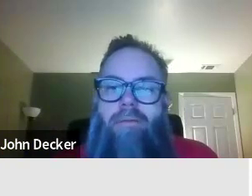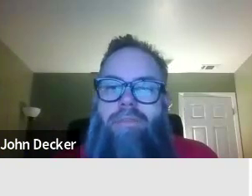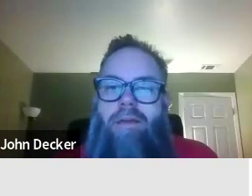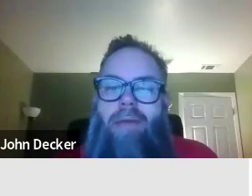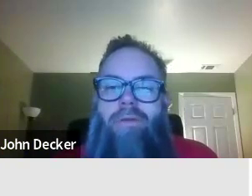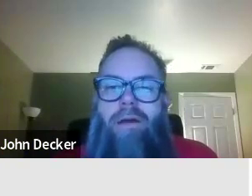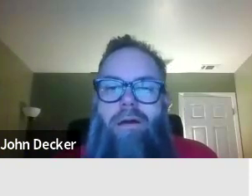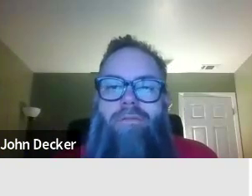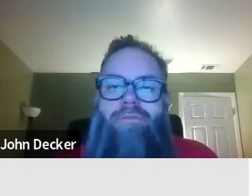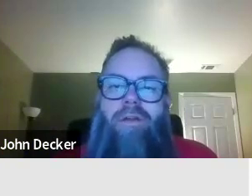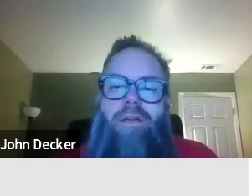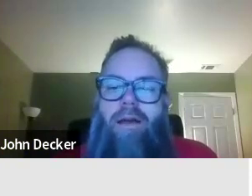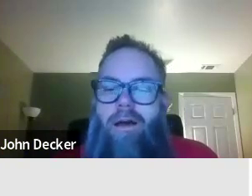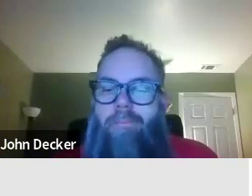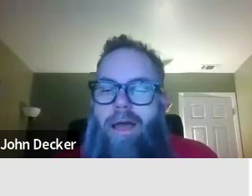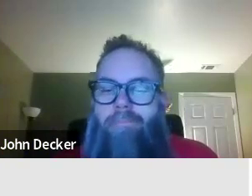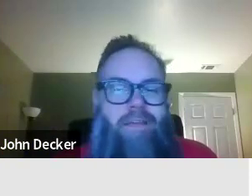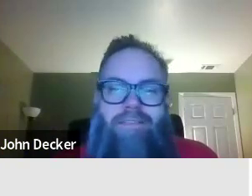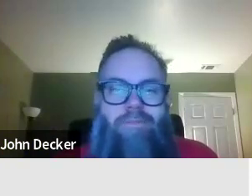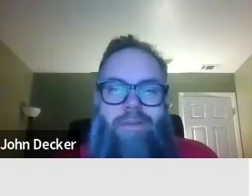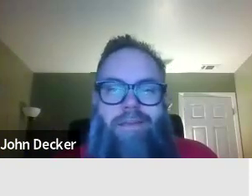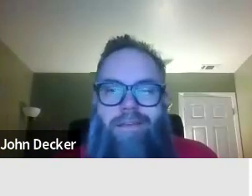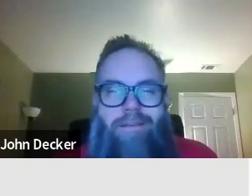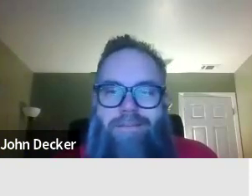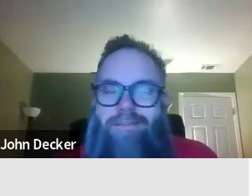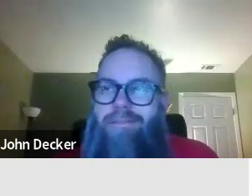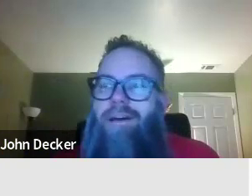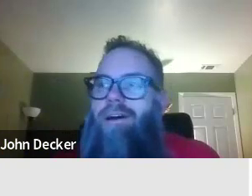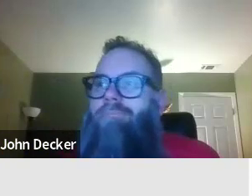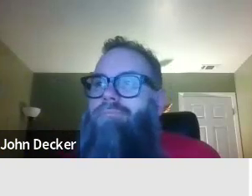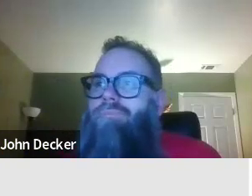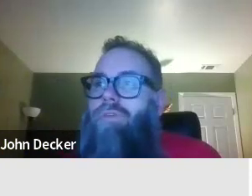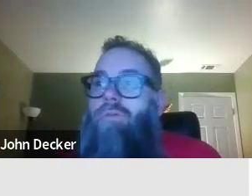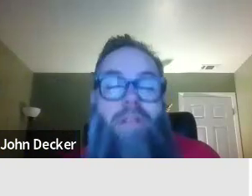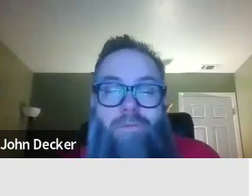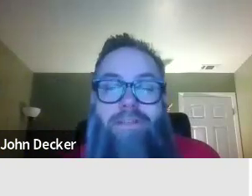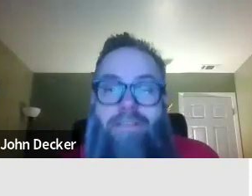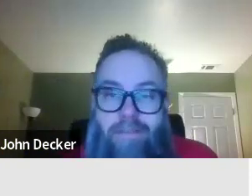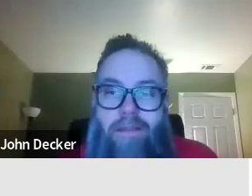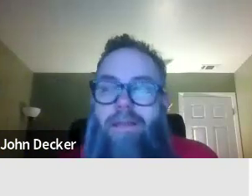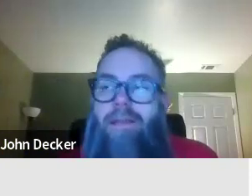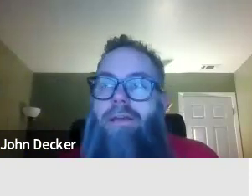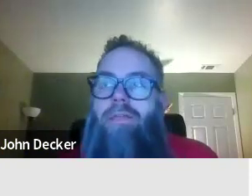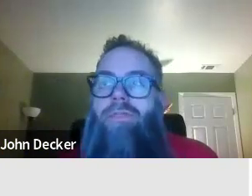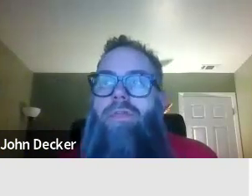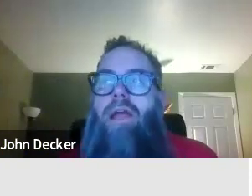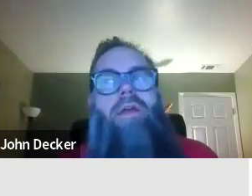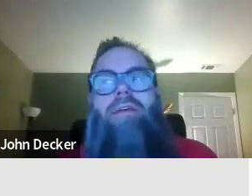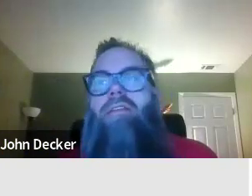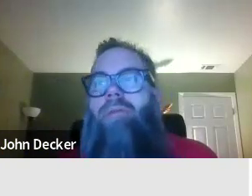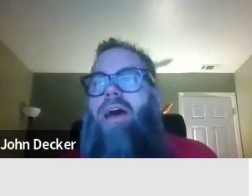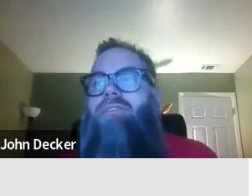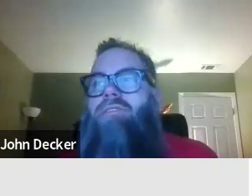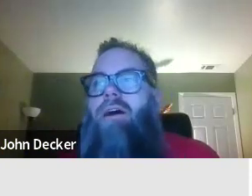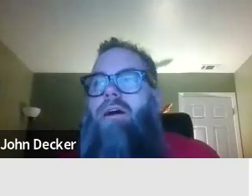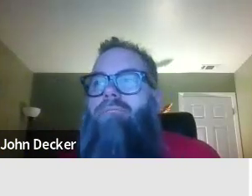area. The amount of applicants that we get is really, really significant.